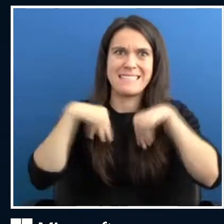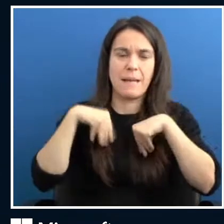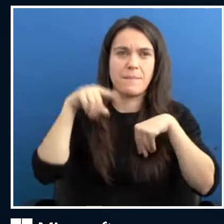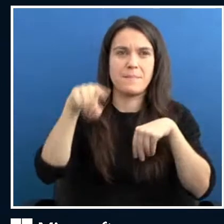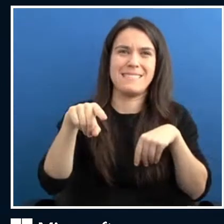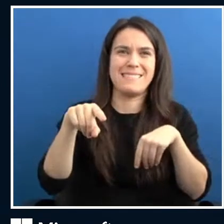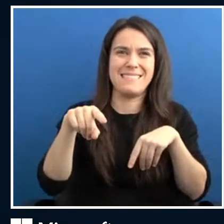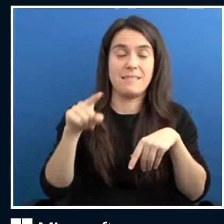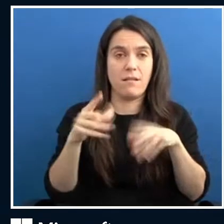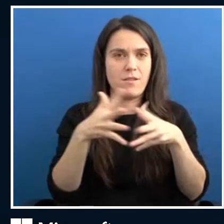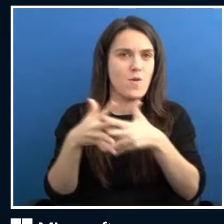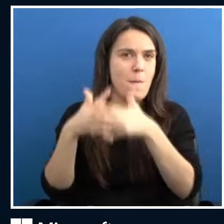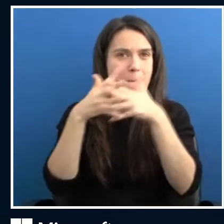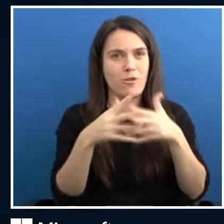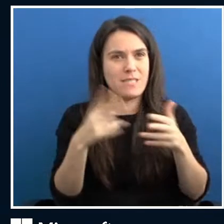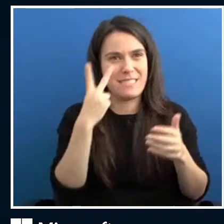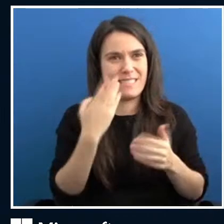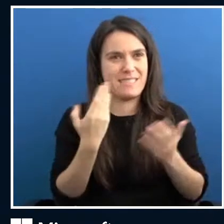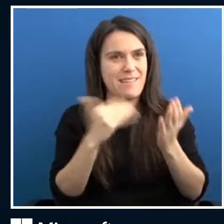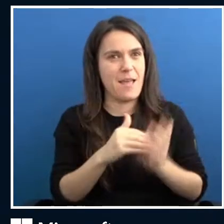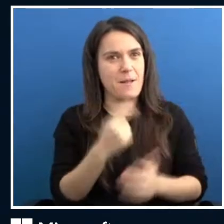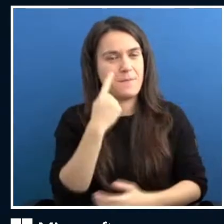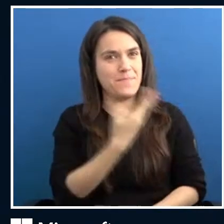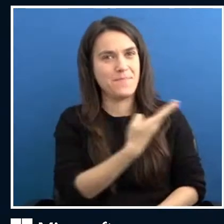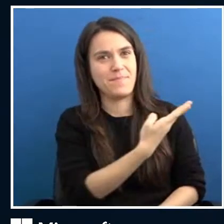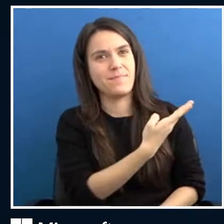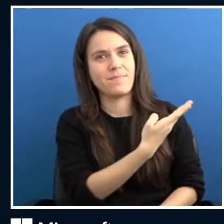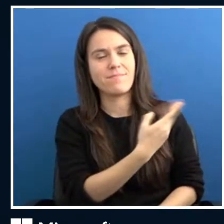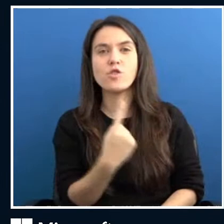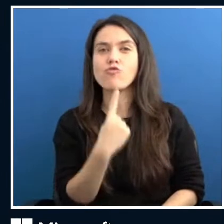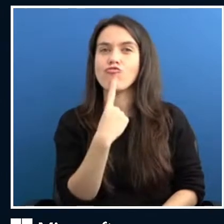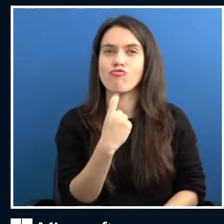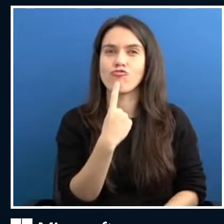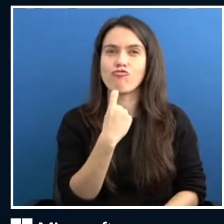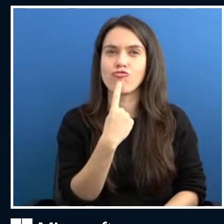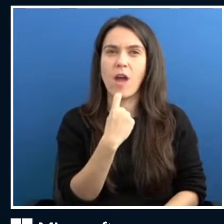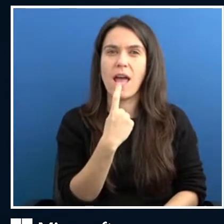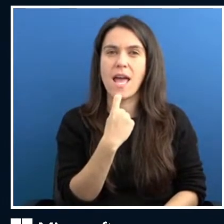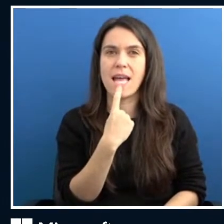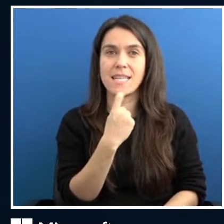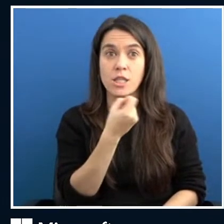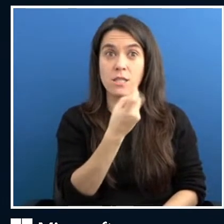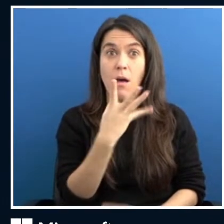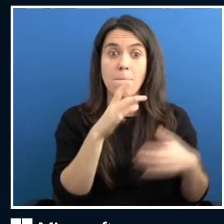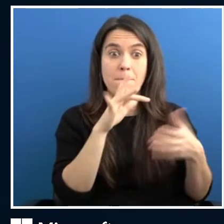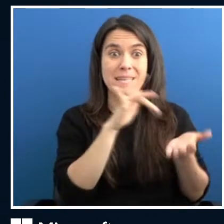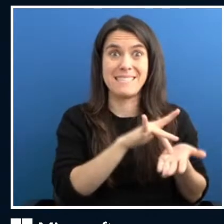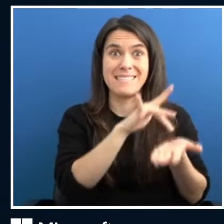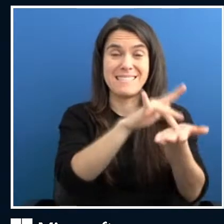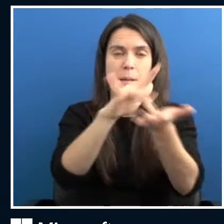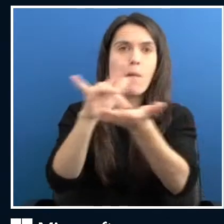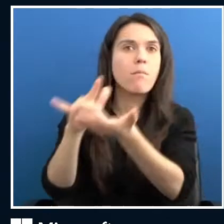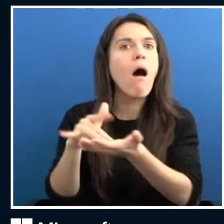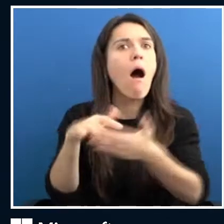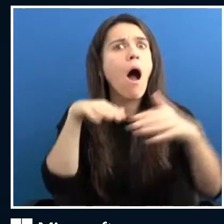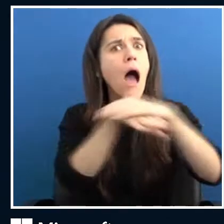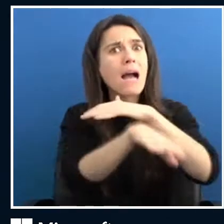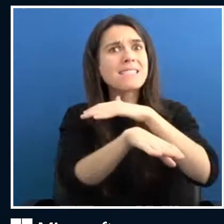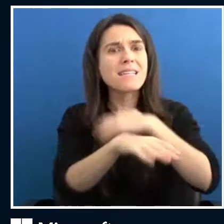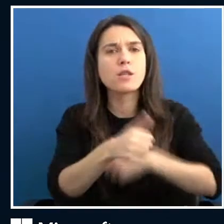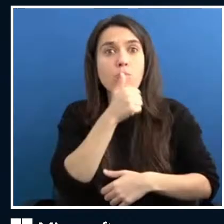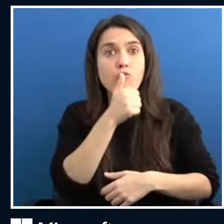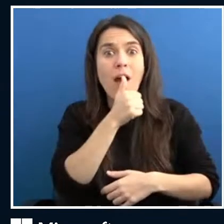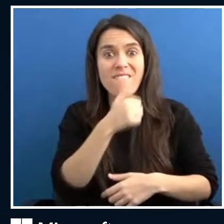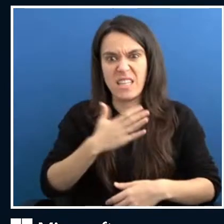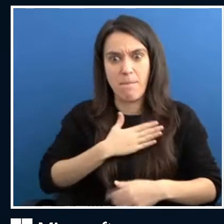US. The red is fire departments that are actually accessing private citizens' doorbell cameras,